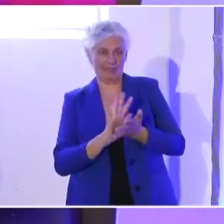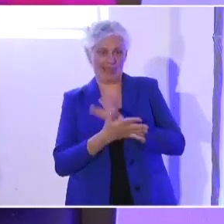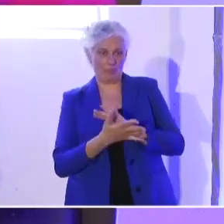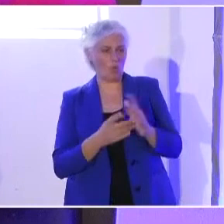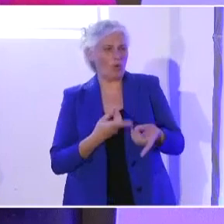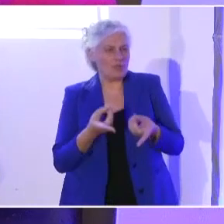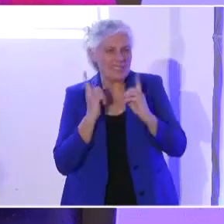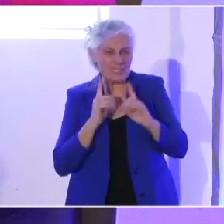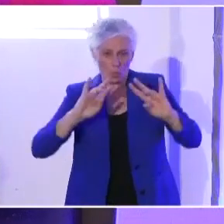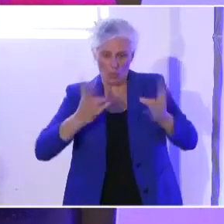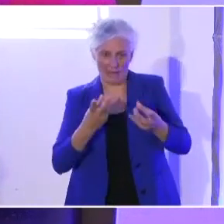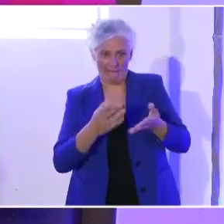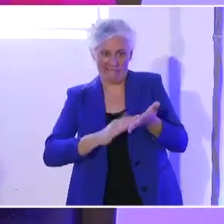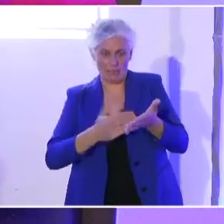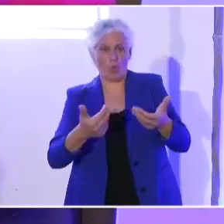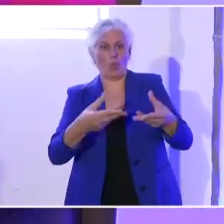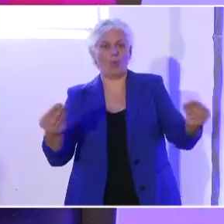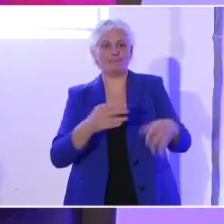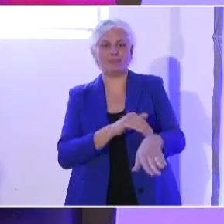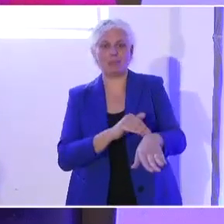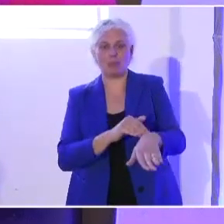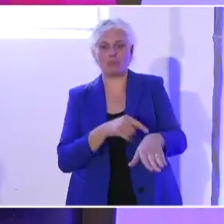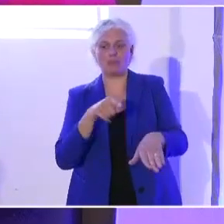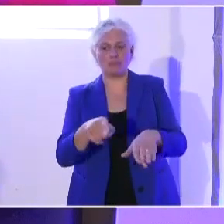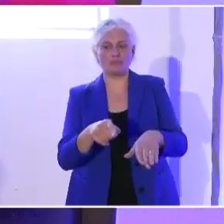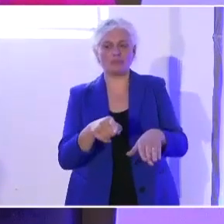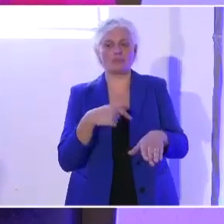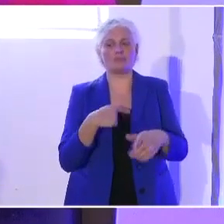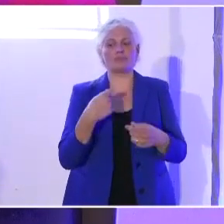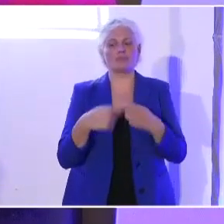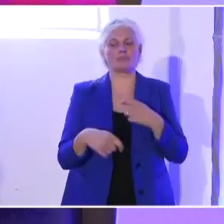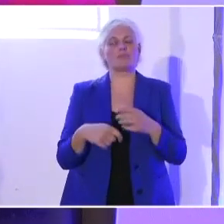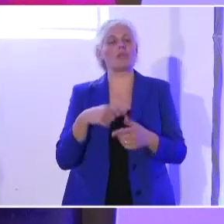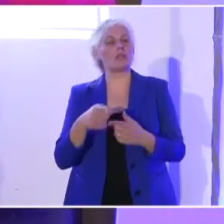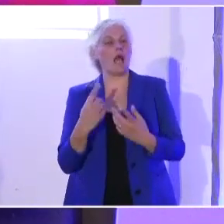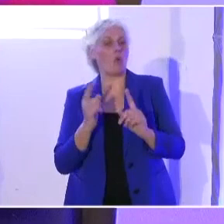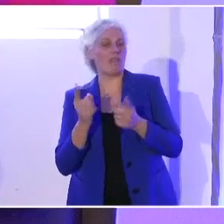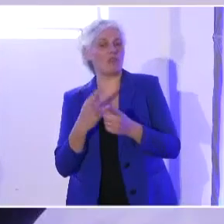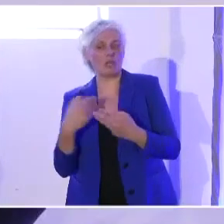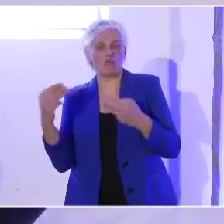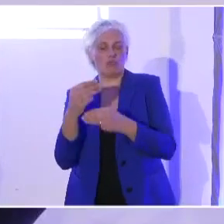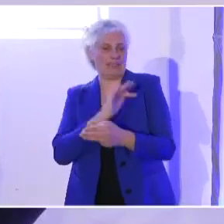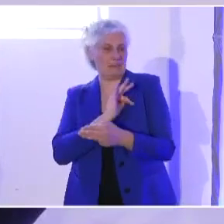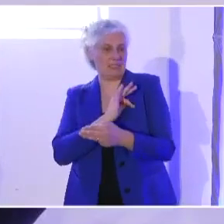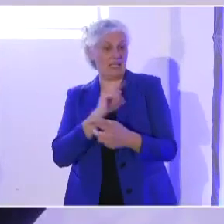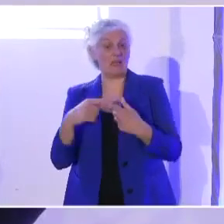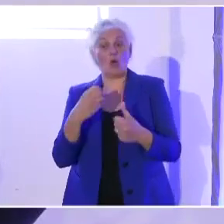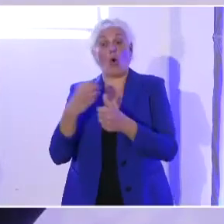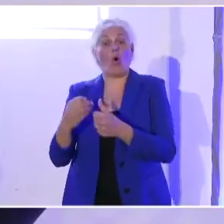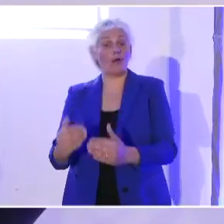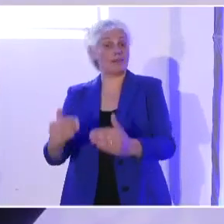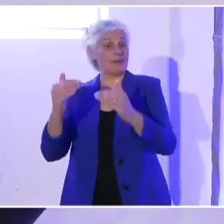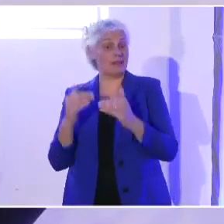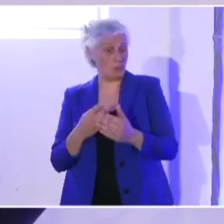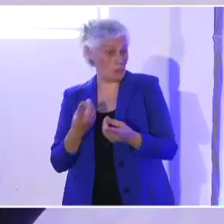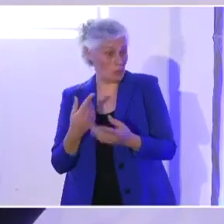you know, rapidly fix the issue, notify data subjects, provide them with advice on how to protect themselves, and any other steps that, that you can